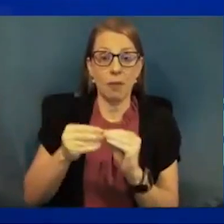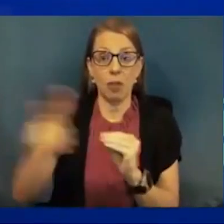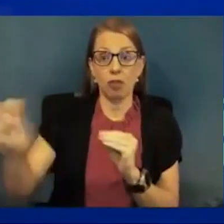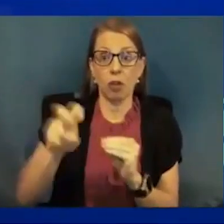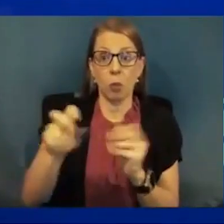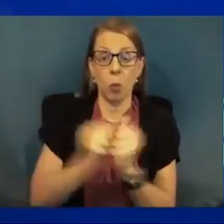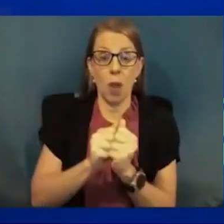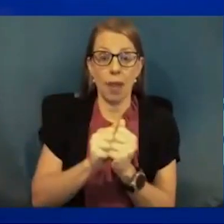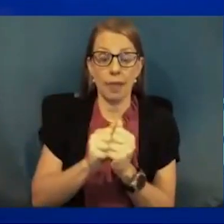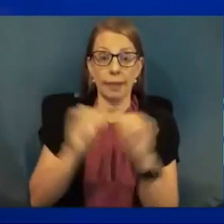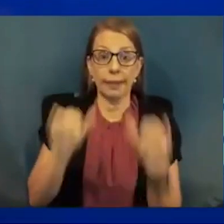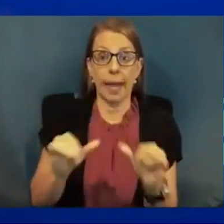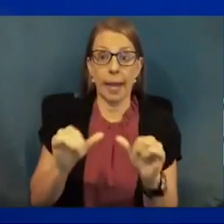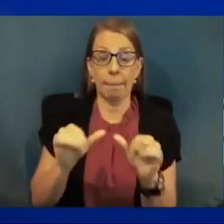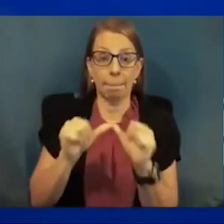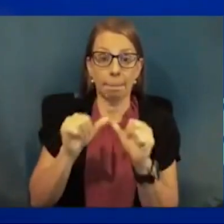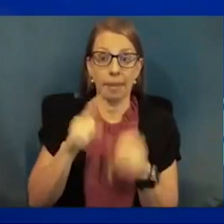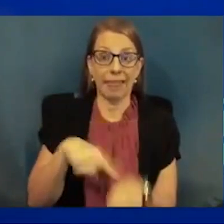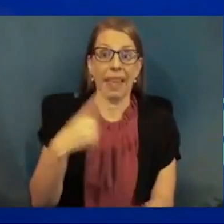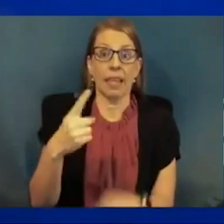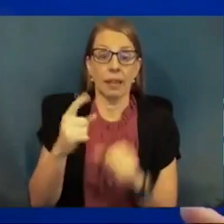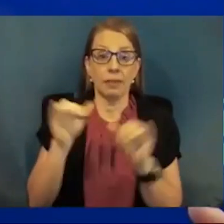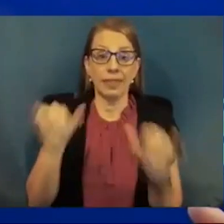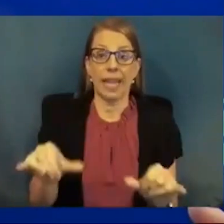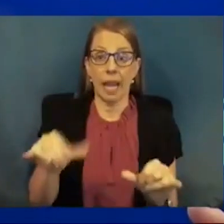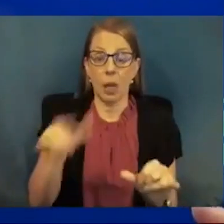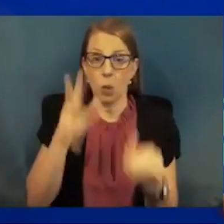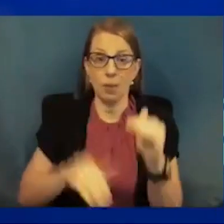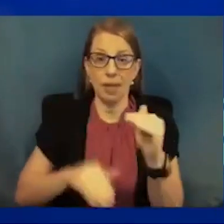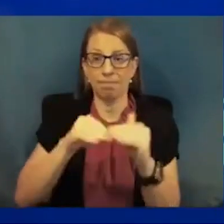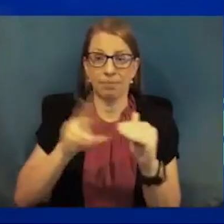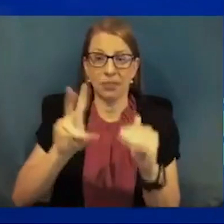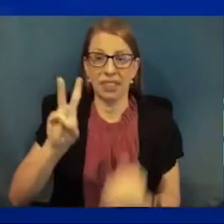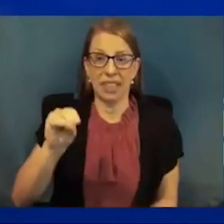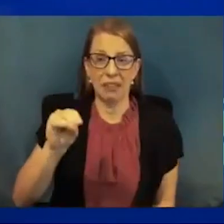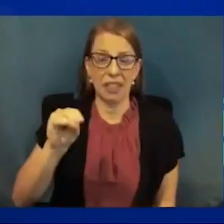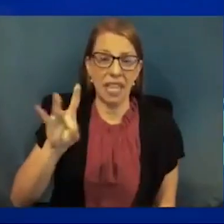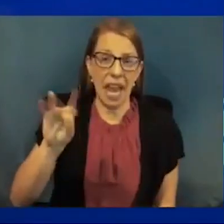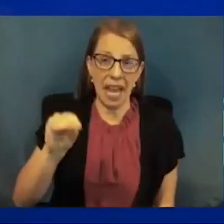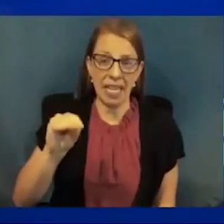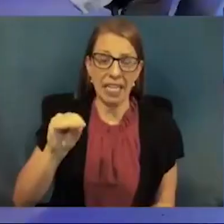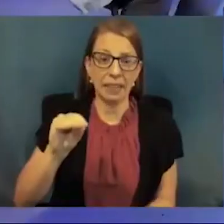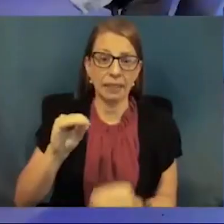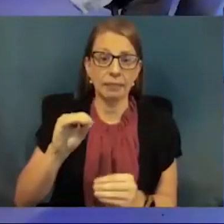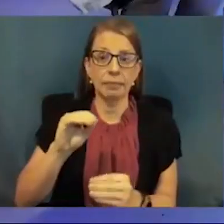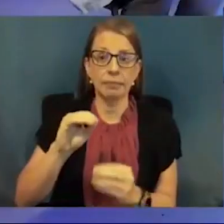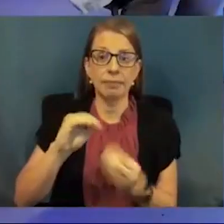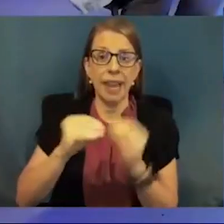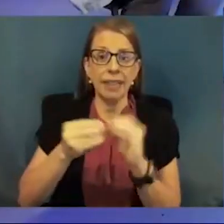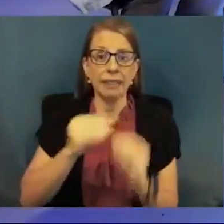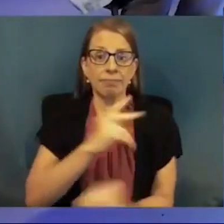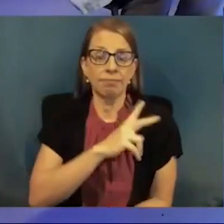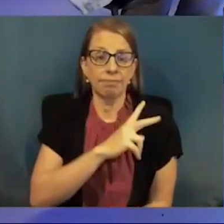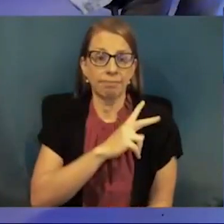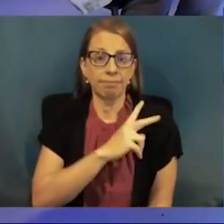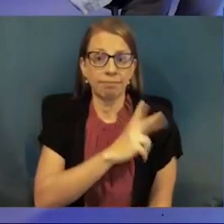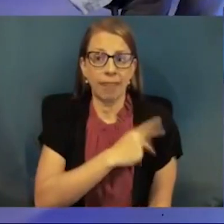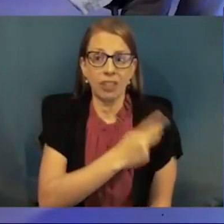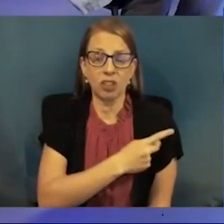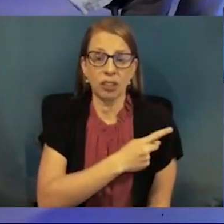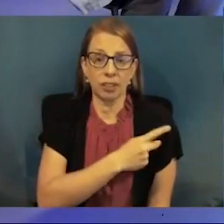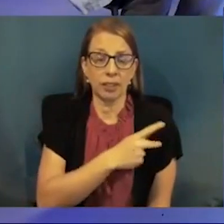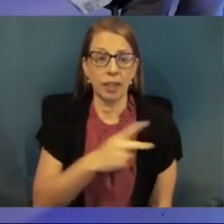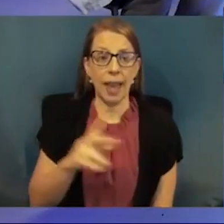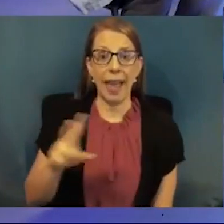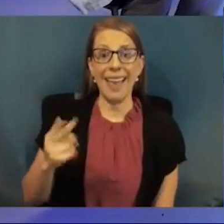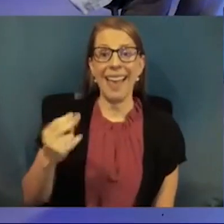did last fall, we'd be pushing the 70, 80, 90 numbers on our COVID counts. So. And I would like to say that Hays has 8 active infections,